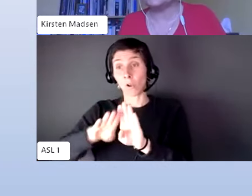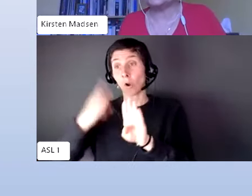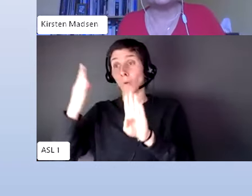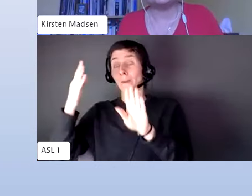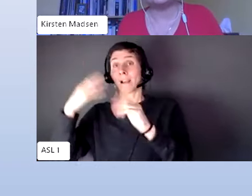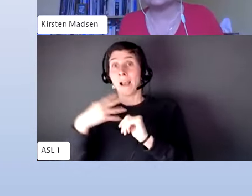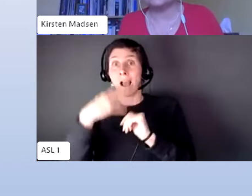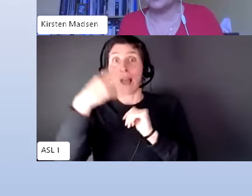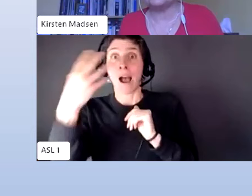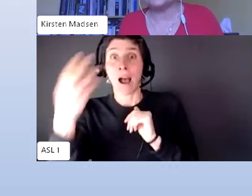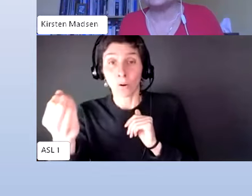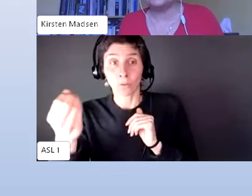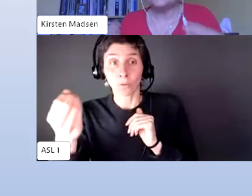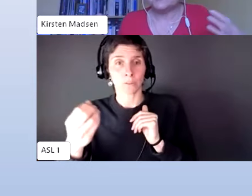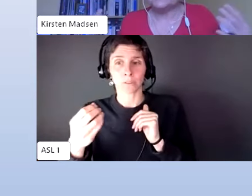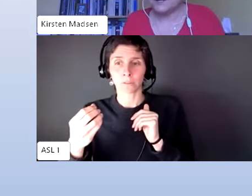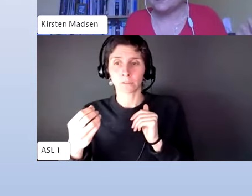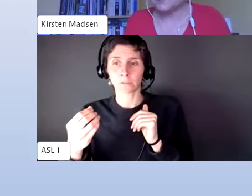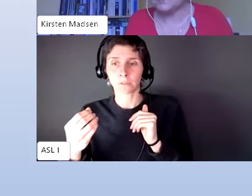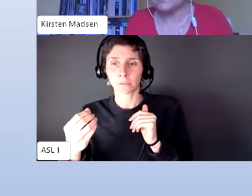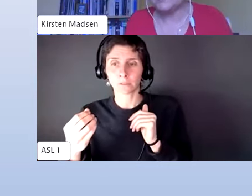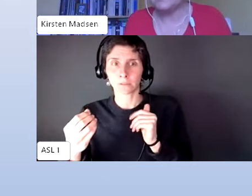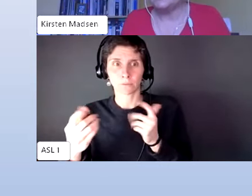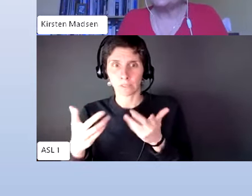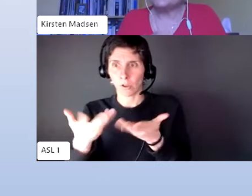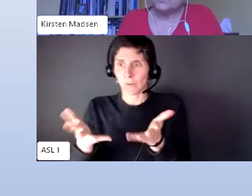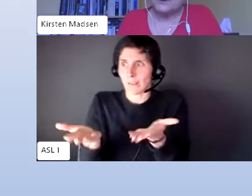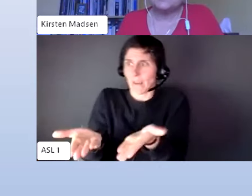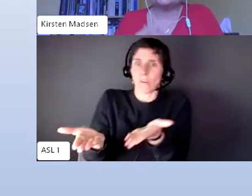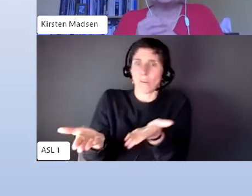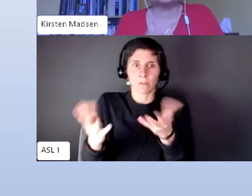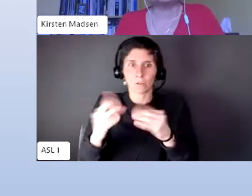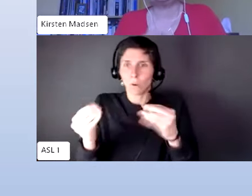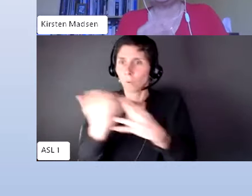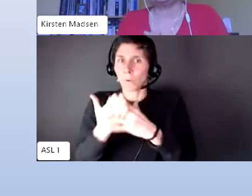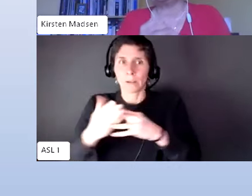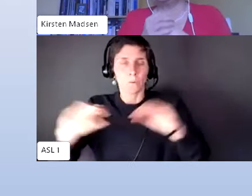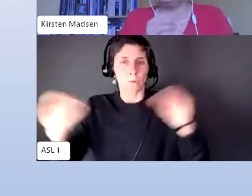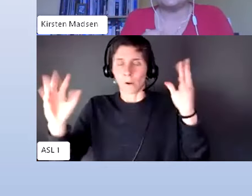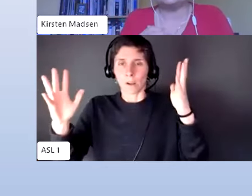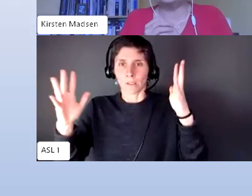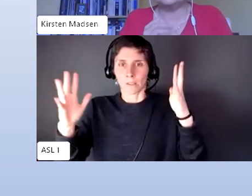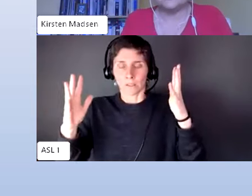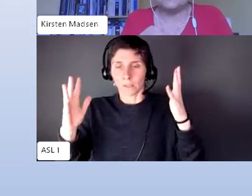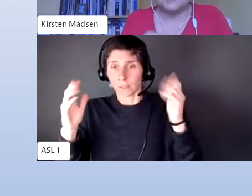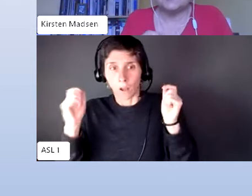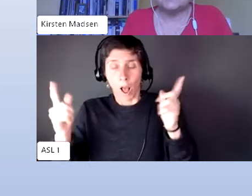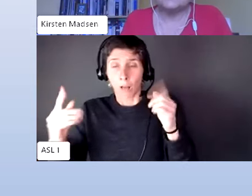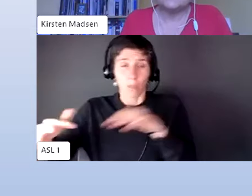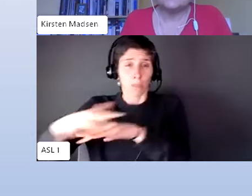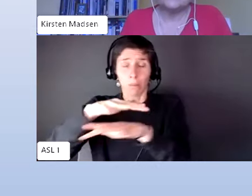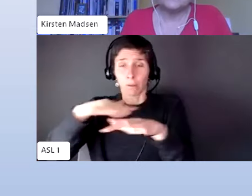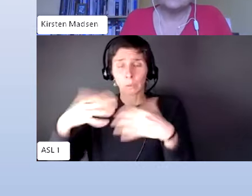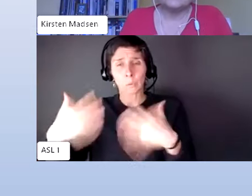or their suite or their apartment, this is where it's occurring. So it really, truly is vital that this be